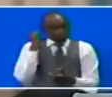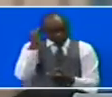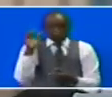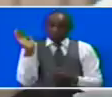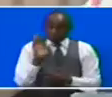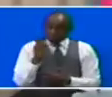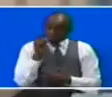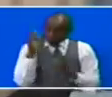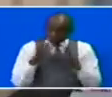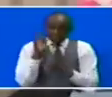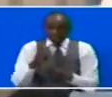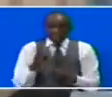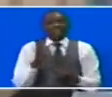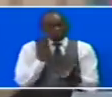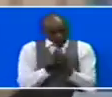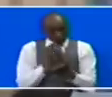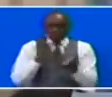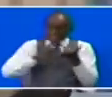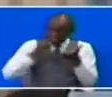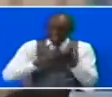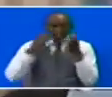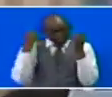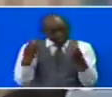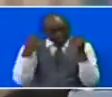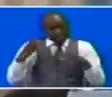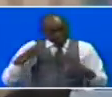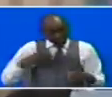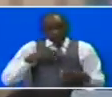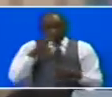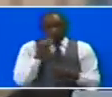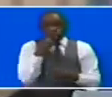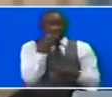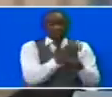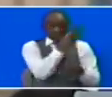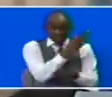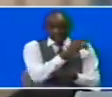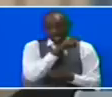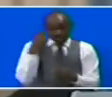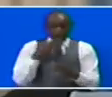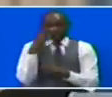undeniably that has witnessed and registered the highest growth between the 2013 to